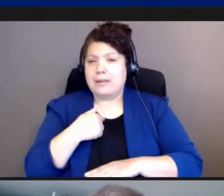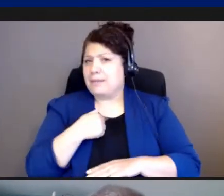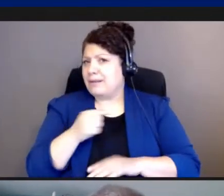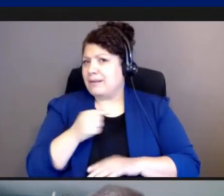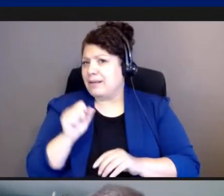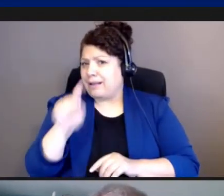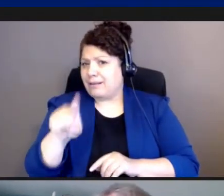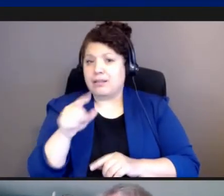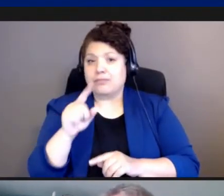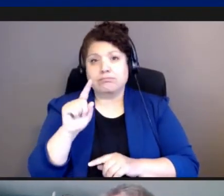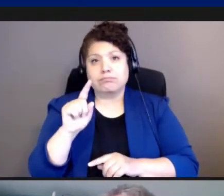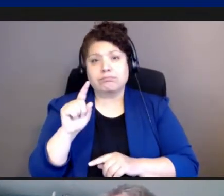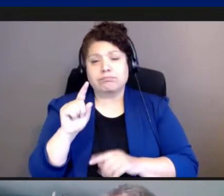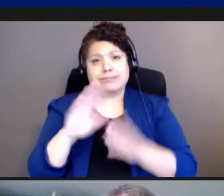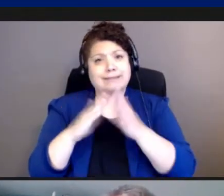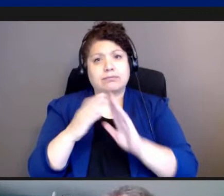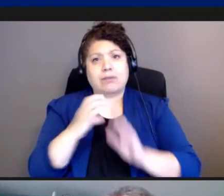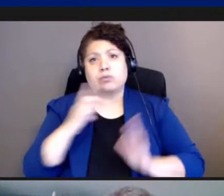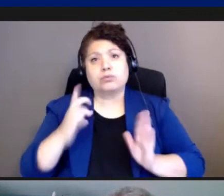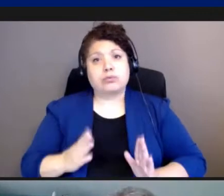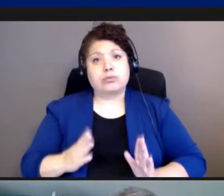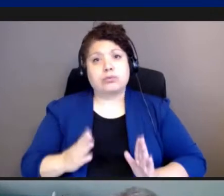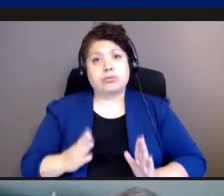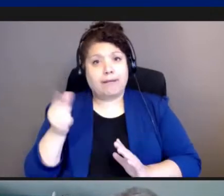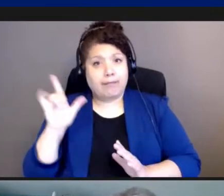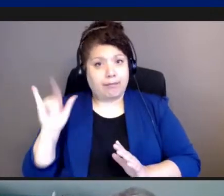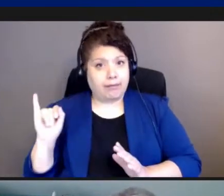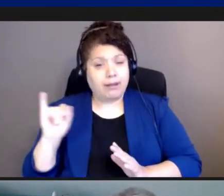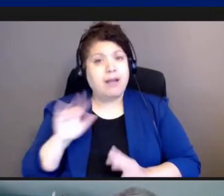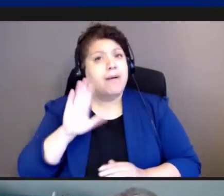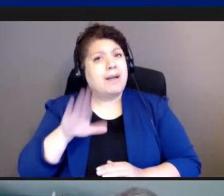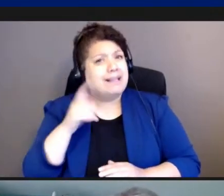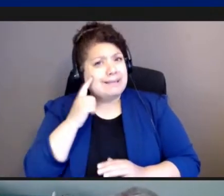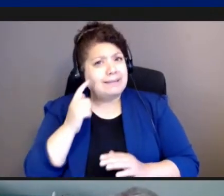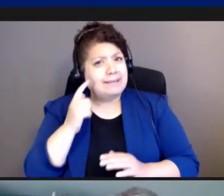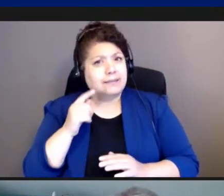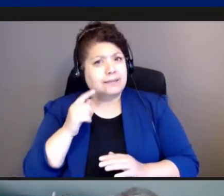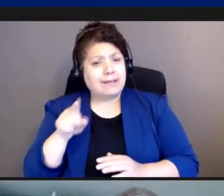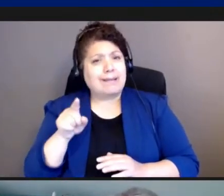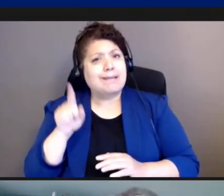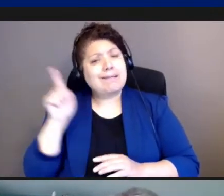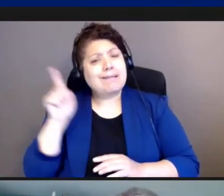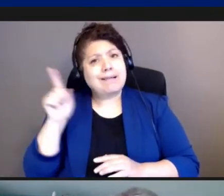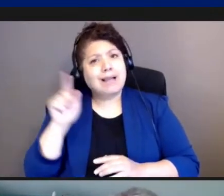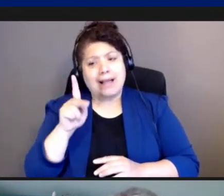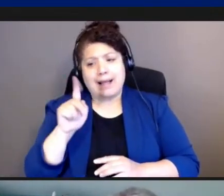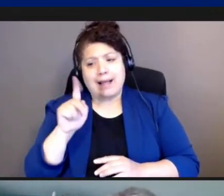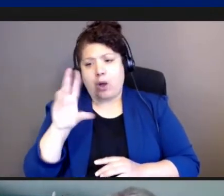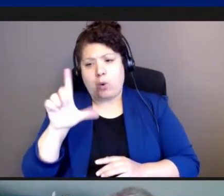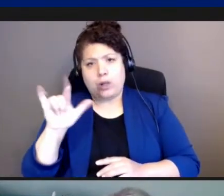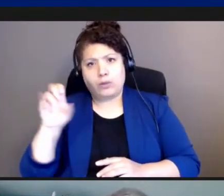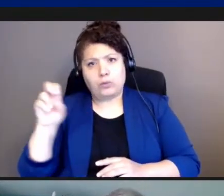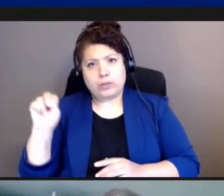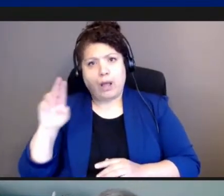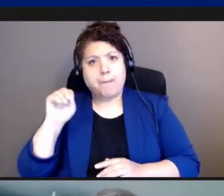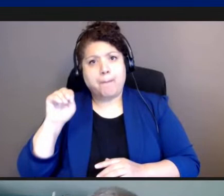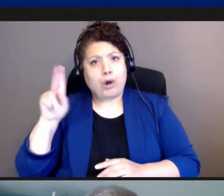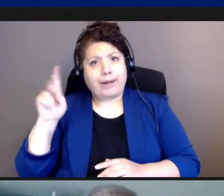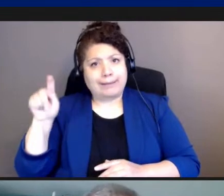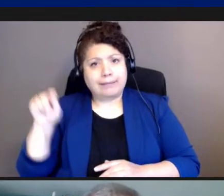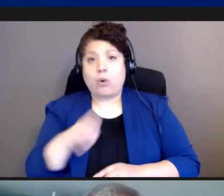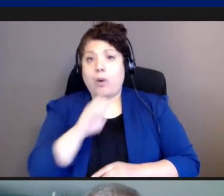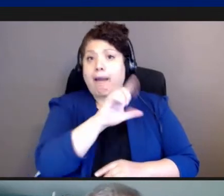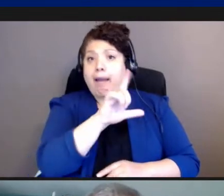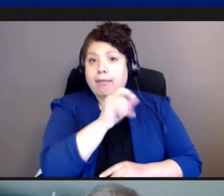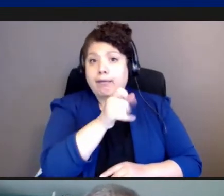Councillor Egley. We heard about the incident at the Caledon Market the other day. We had the incidents on Elgin Street with the people going